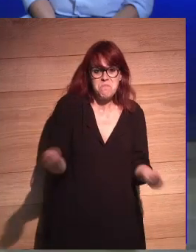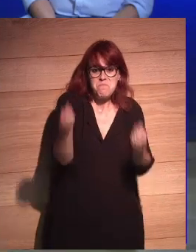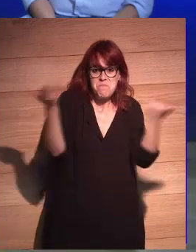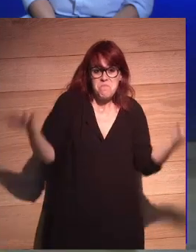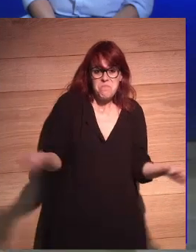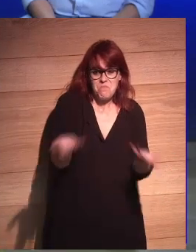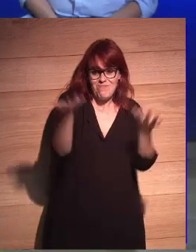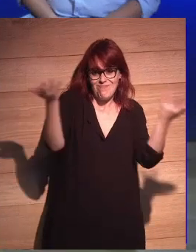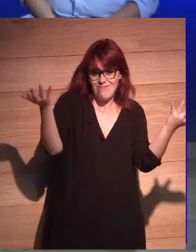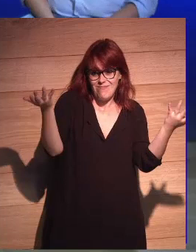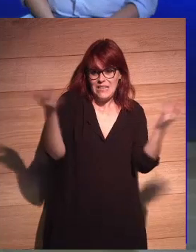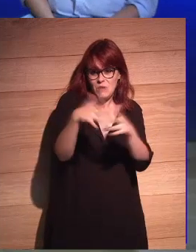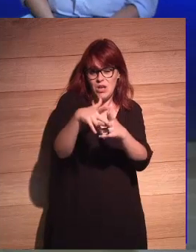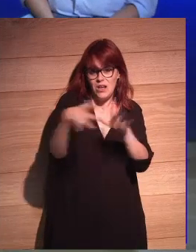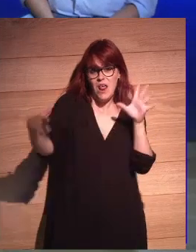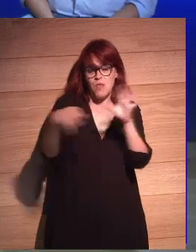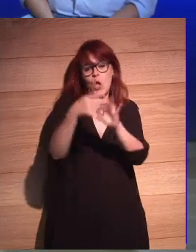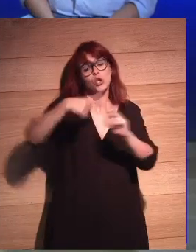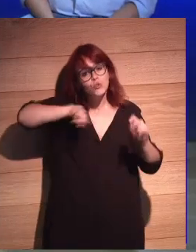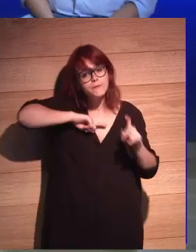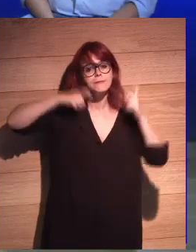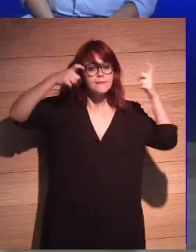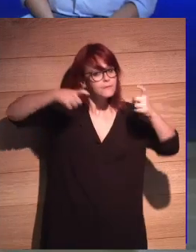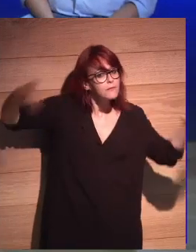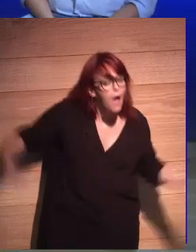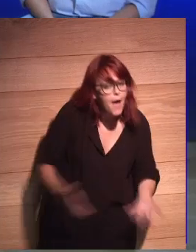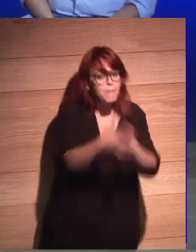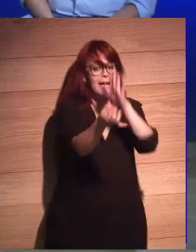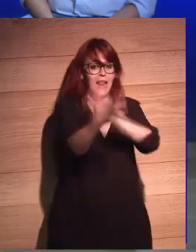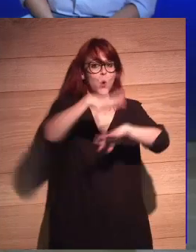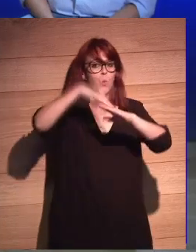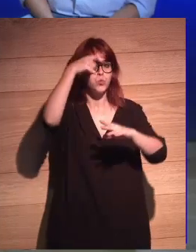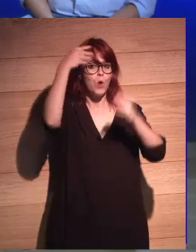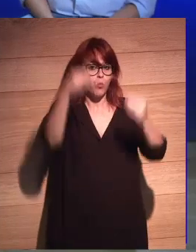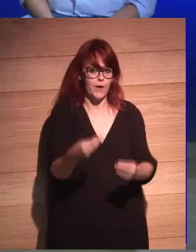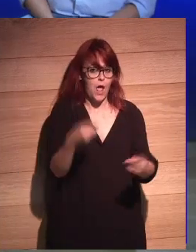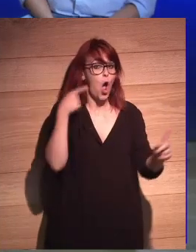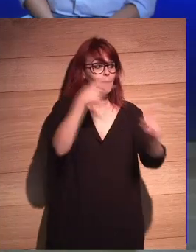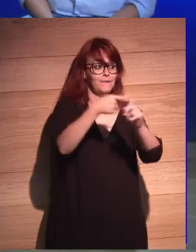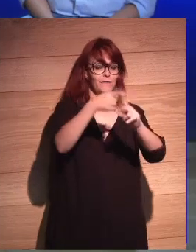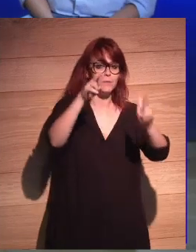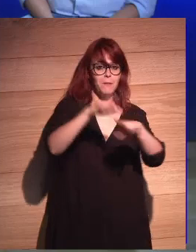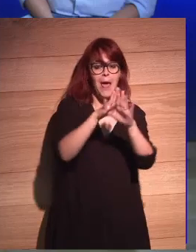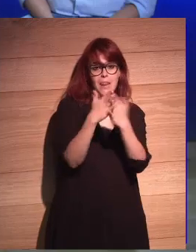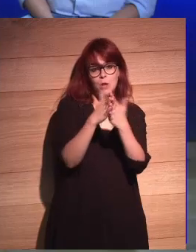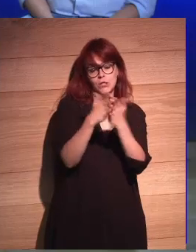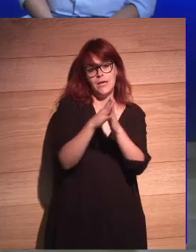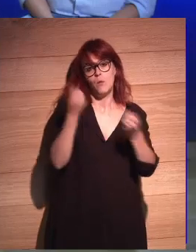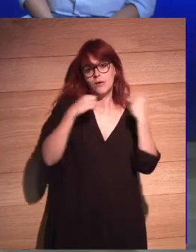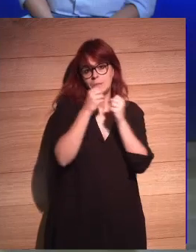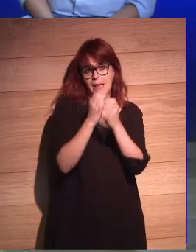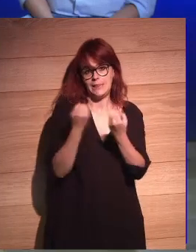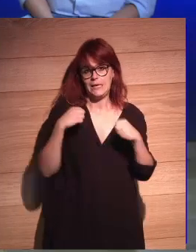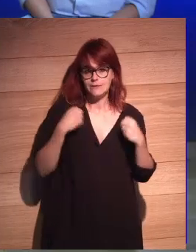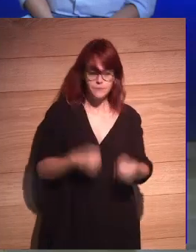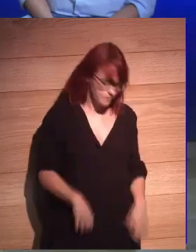using cardboard glasses when they're not watching anything. So this is part of our job, to create a good culture. And this is